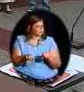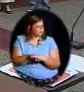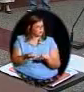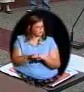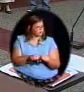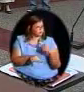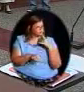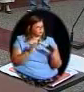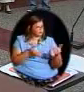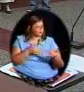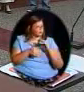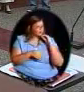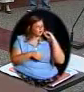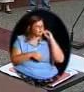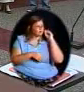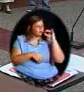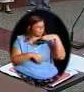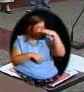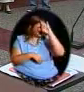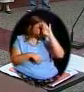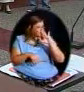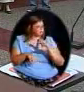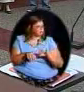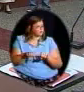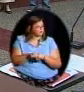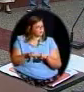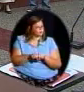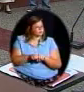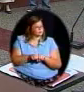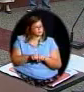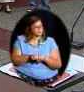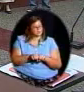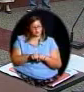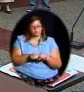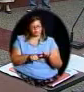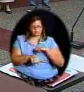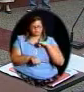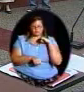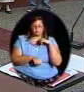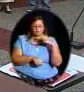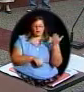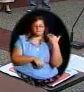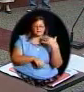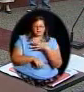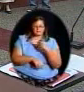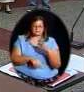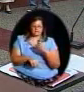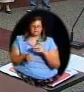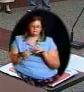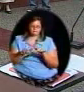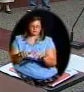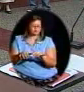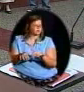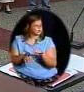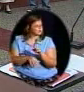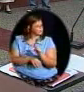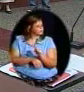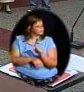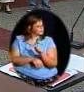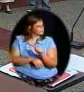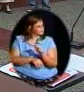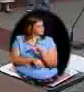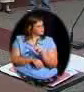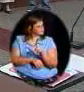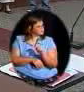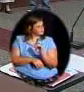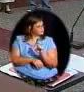exhibit. Laura's design is called Proud Past, and Chris's is Fluttering Along the Santa Fe Trail. And both teachers